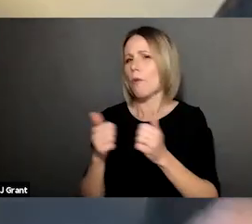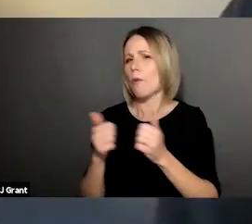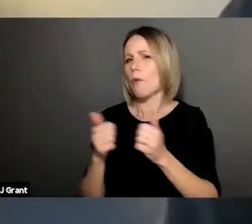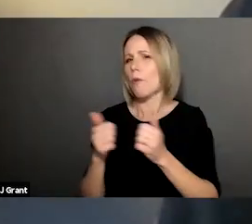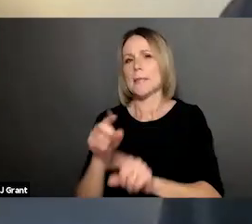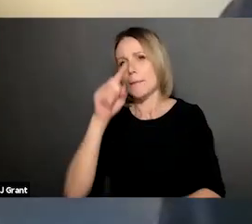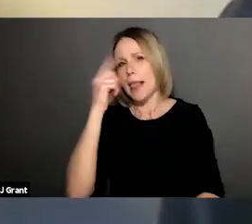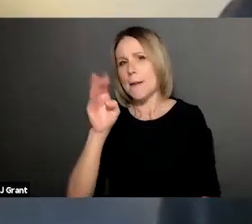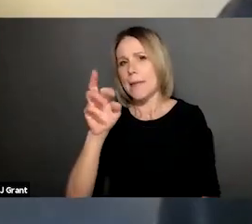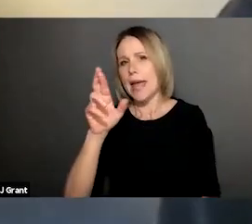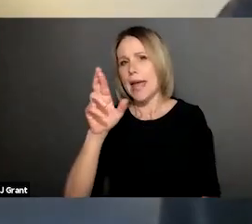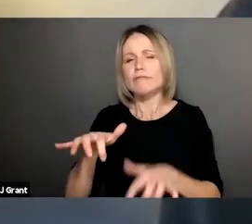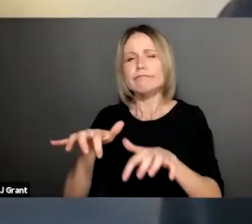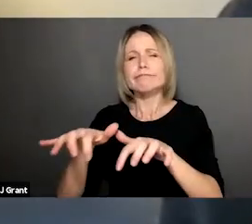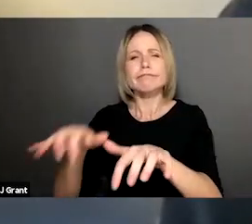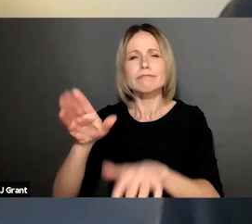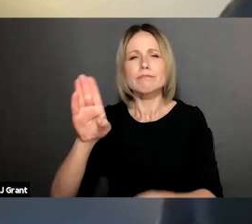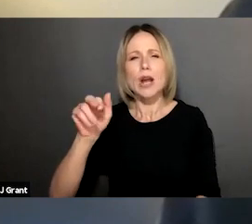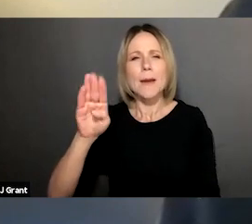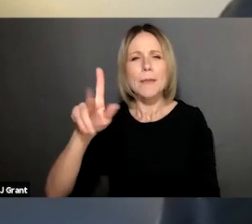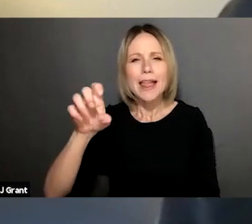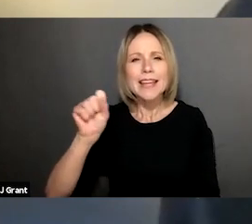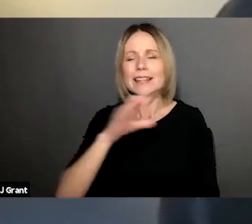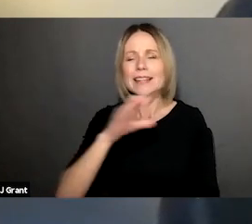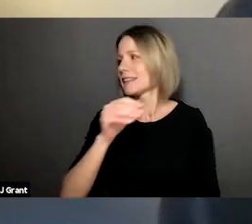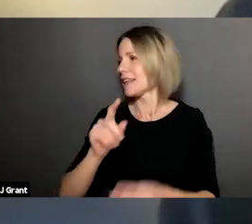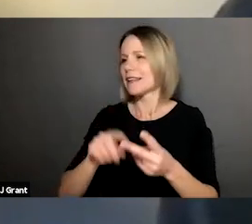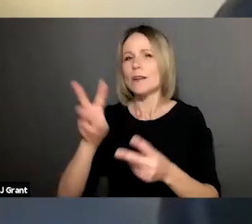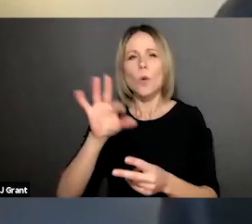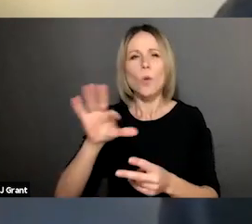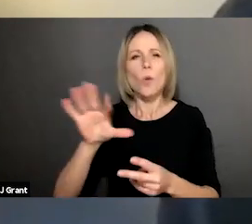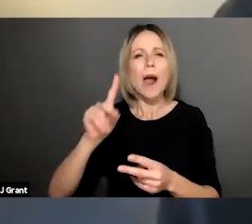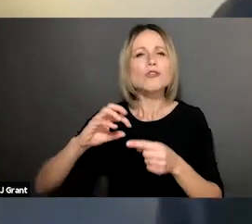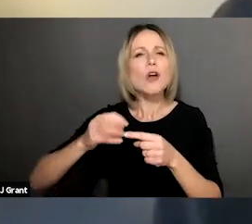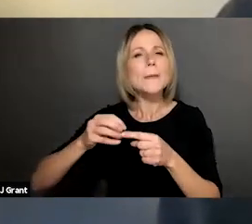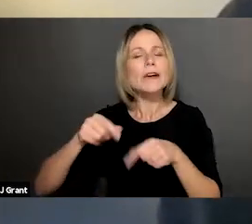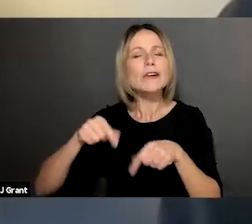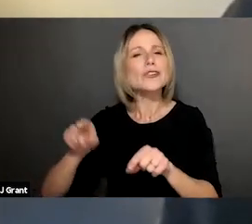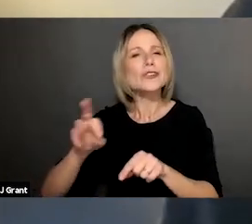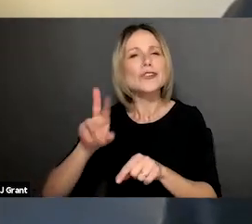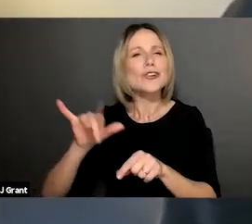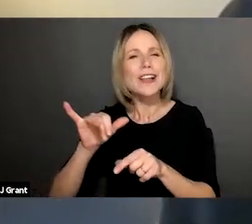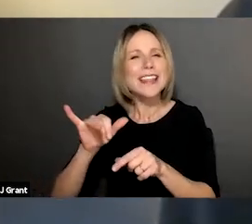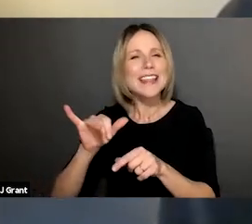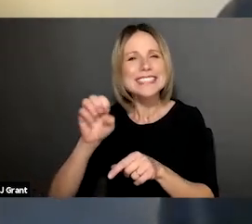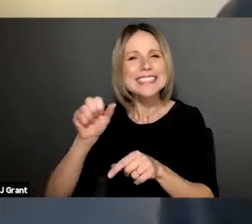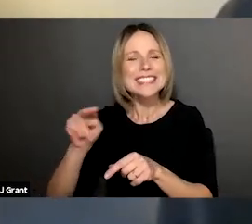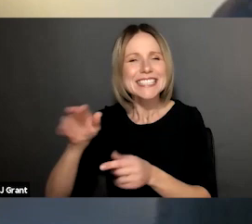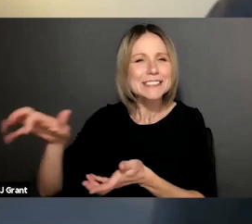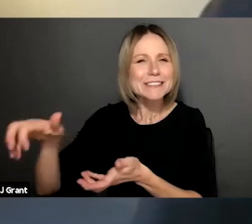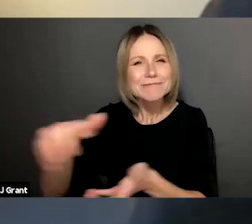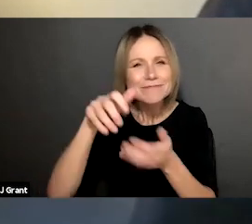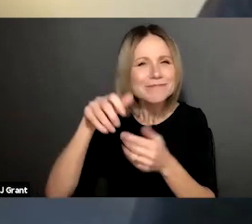the wild strawberries of the early part of the season, raspberries for days. And